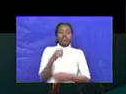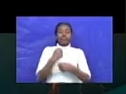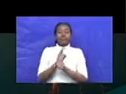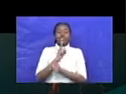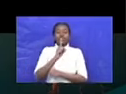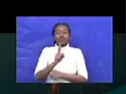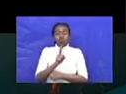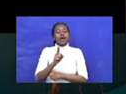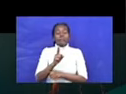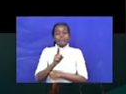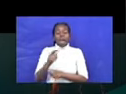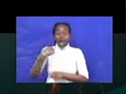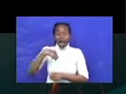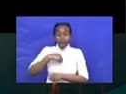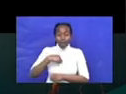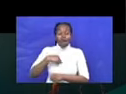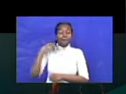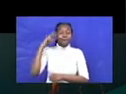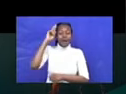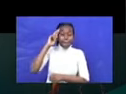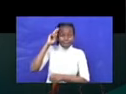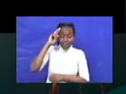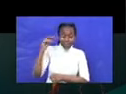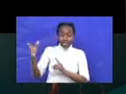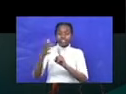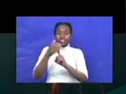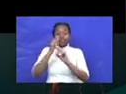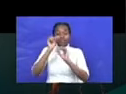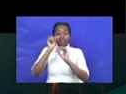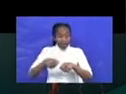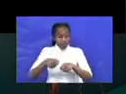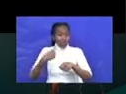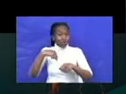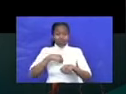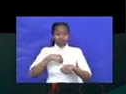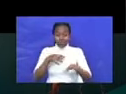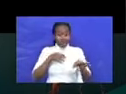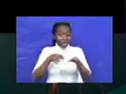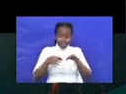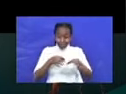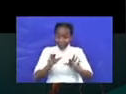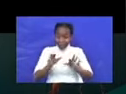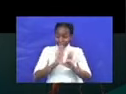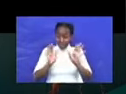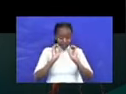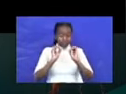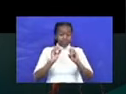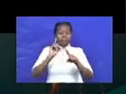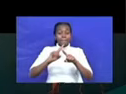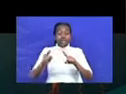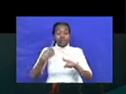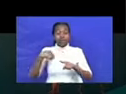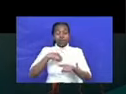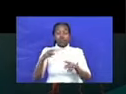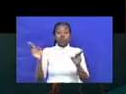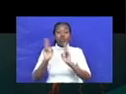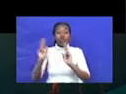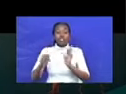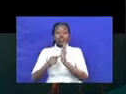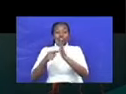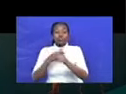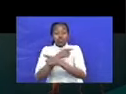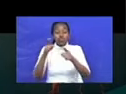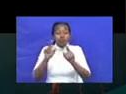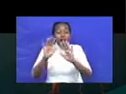cause? So I'm not here to give you theory. I'm here to give you practicality. Now, those of you who are Kenyans, you know where Ngong Road